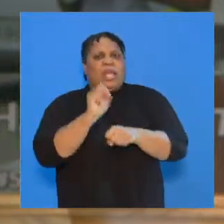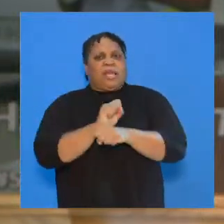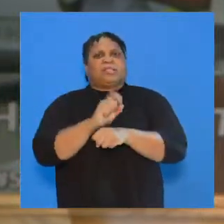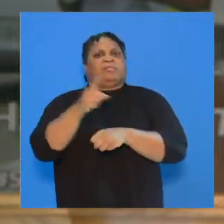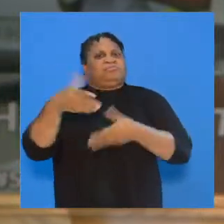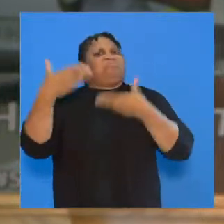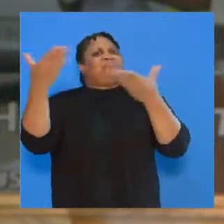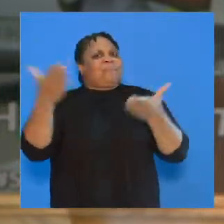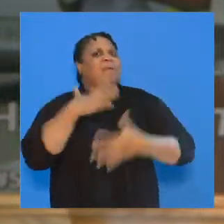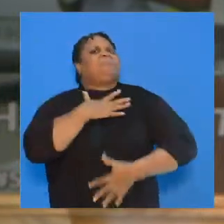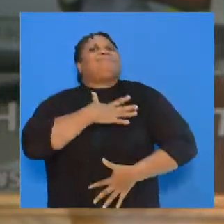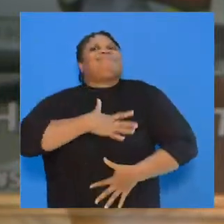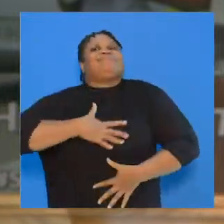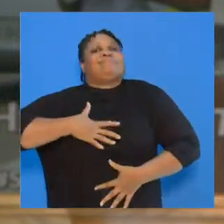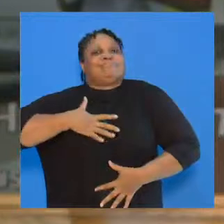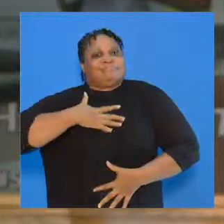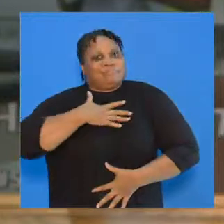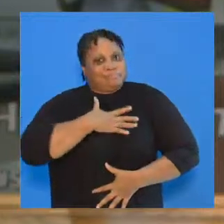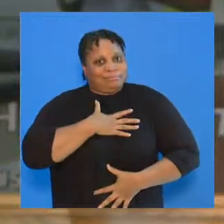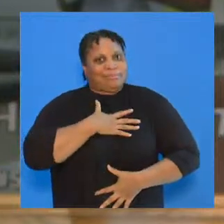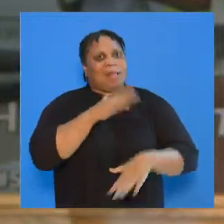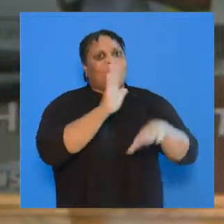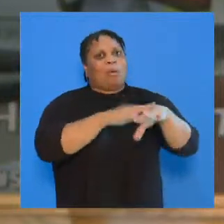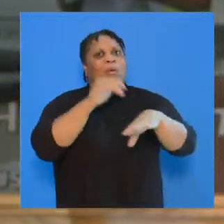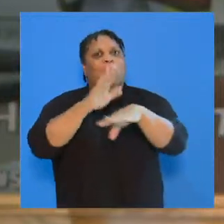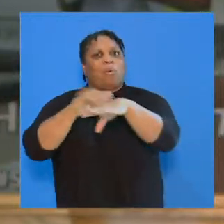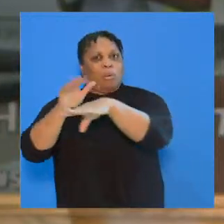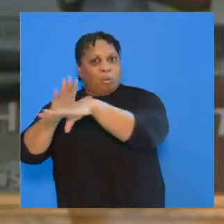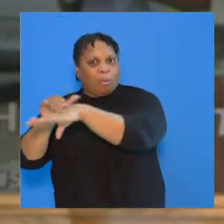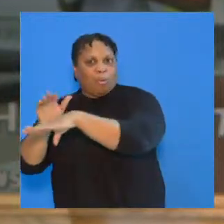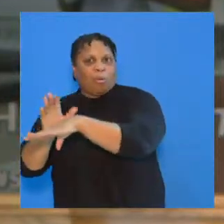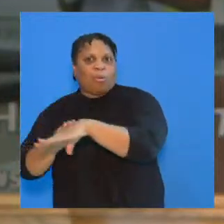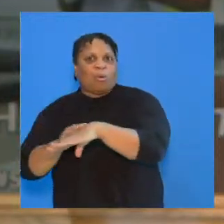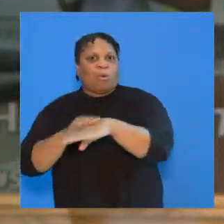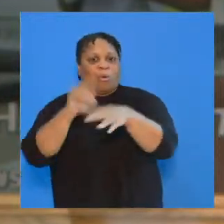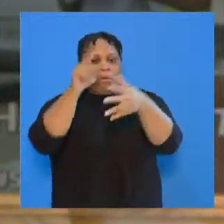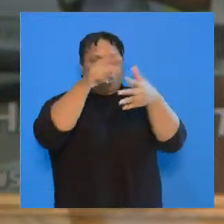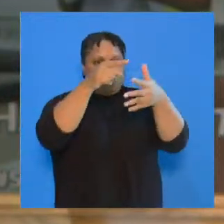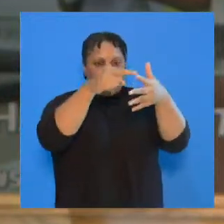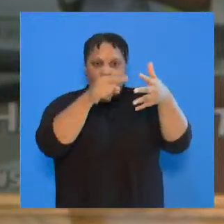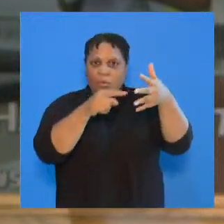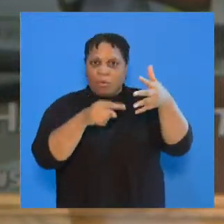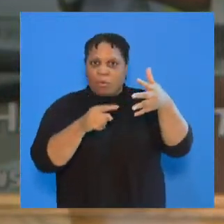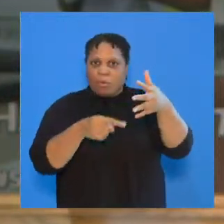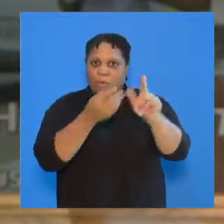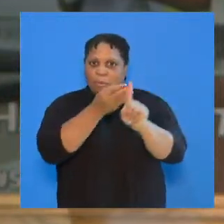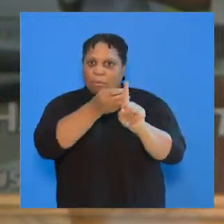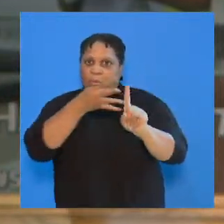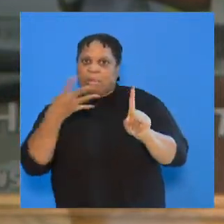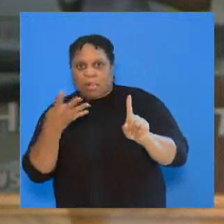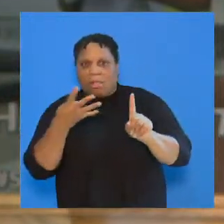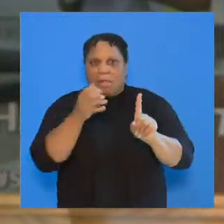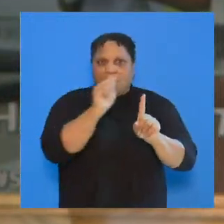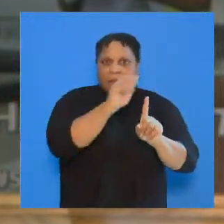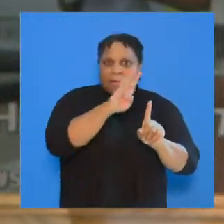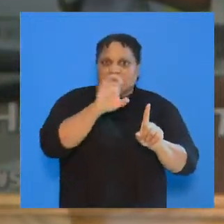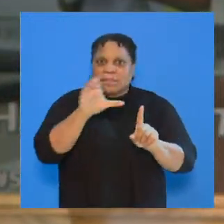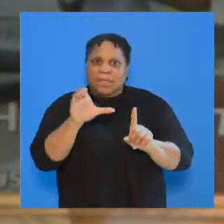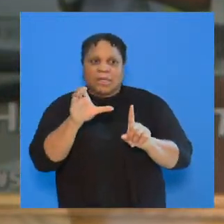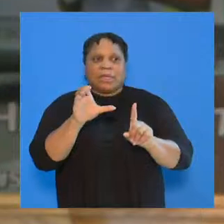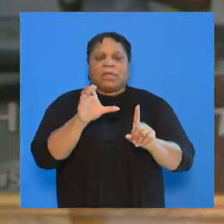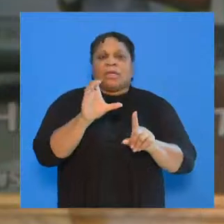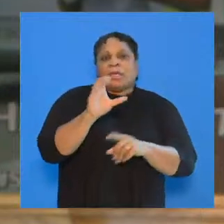much appreciated. I would like to call them out in the following order, and I'm doing so alphabetically. Dr.